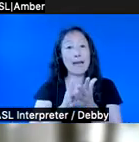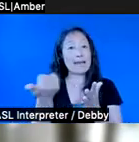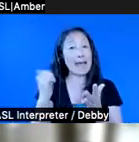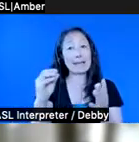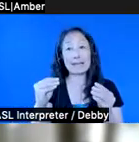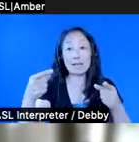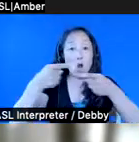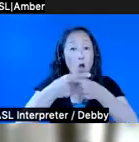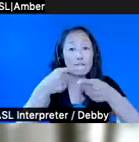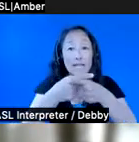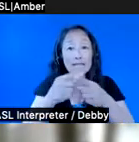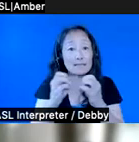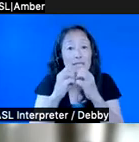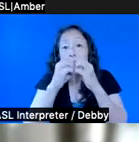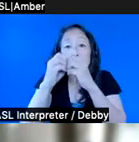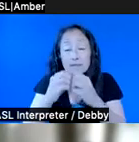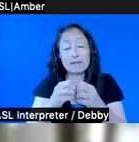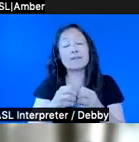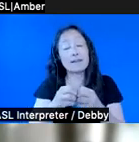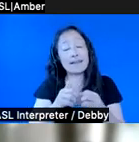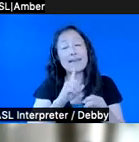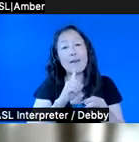for all involved, including advocates.